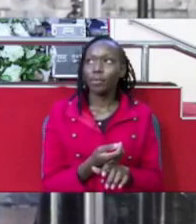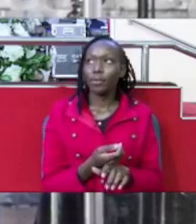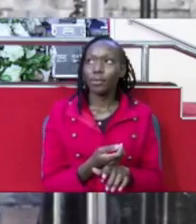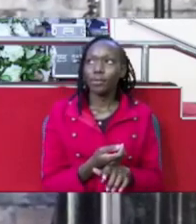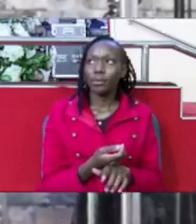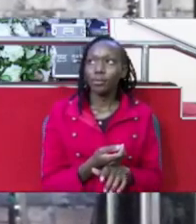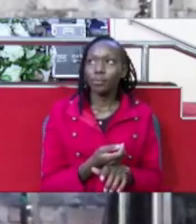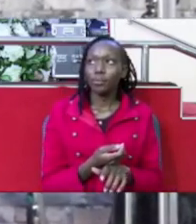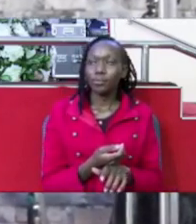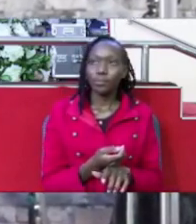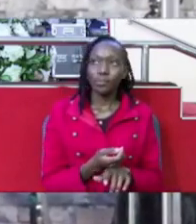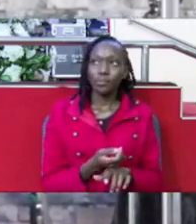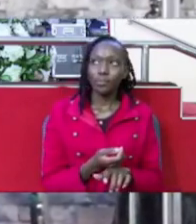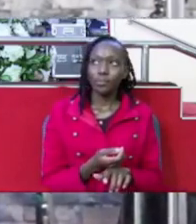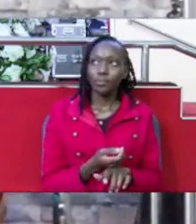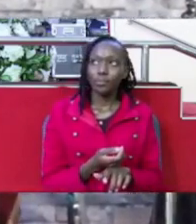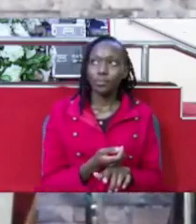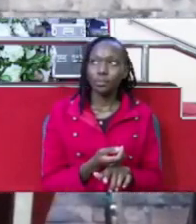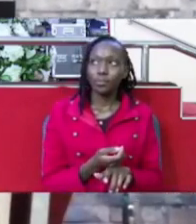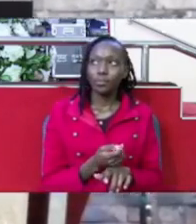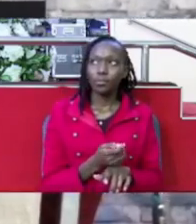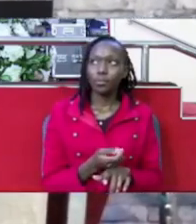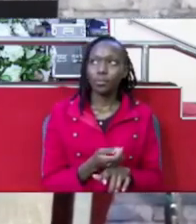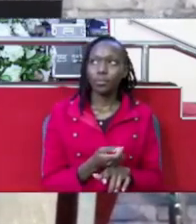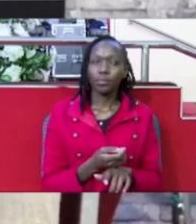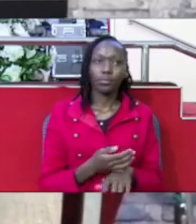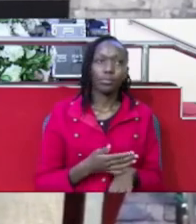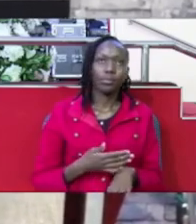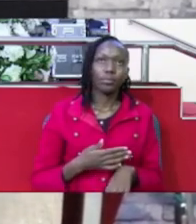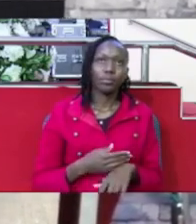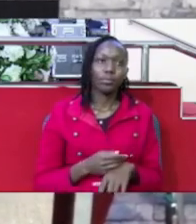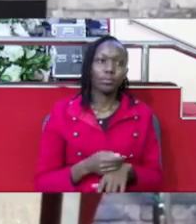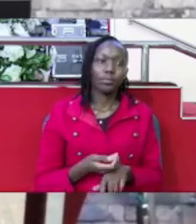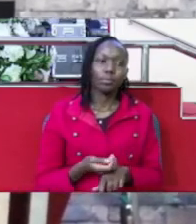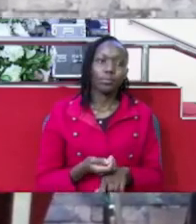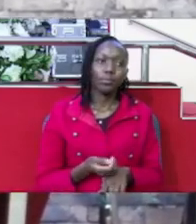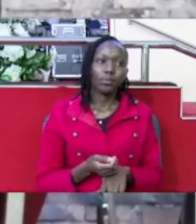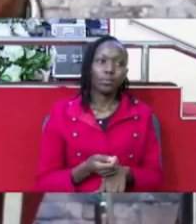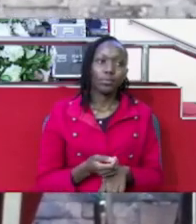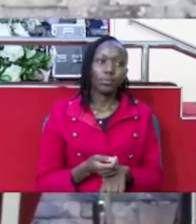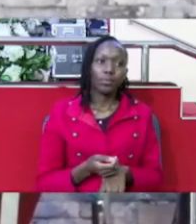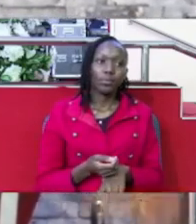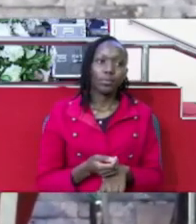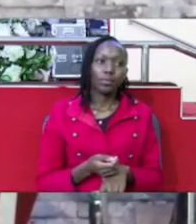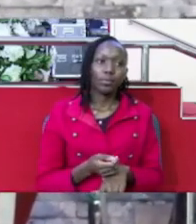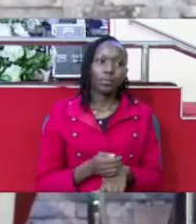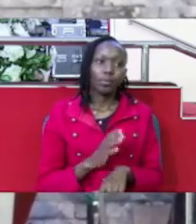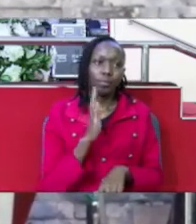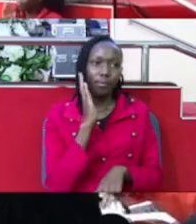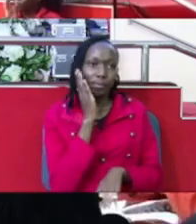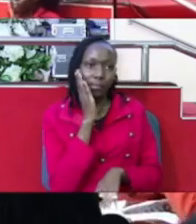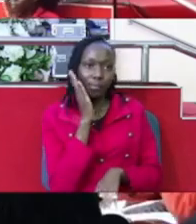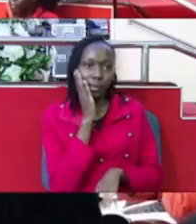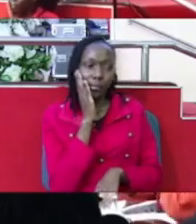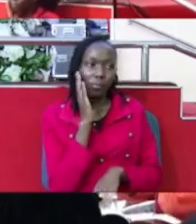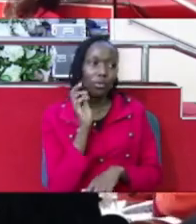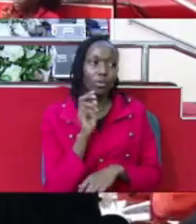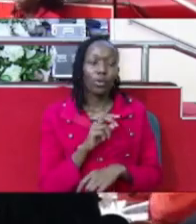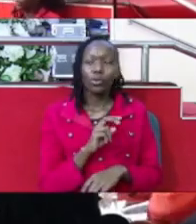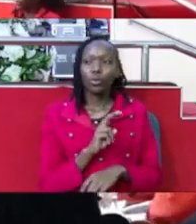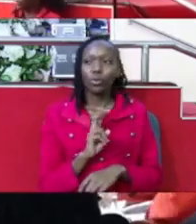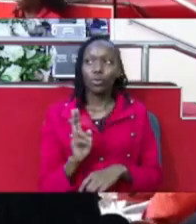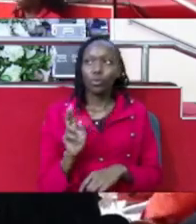kama yule chaplain angesema ninataka vijana wadogo waweze kujitolea. She was almost standing looking at my direction. Mamangu